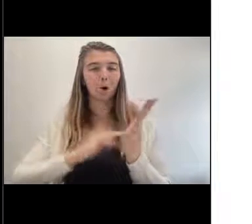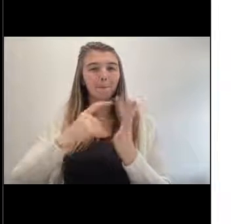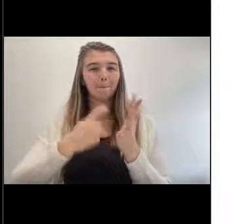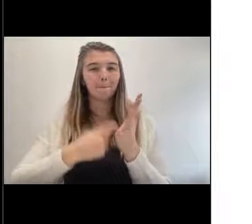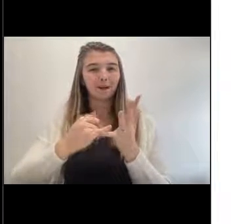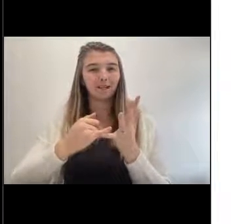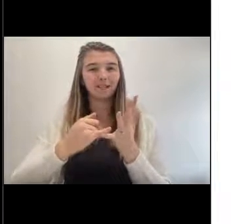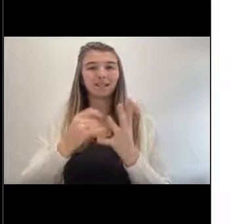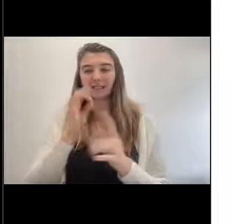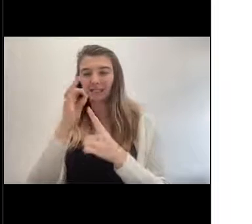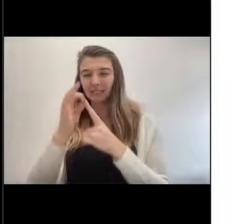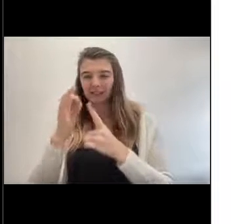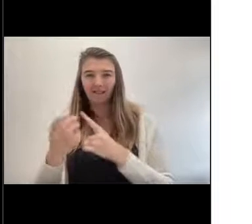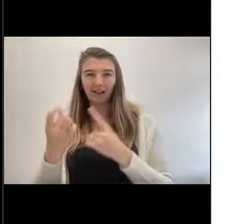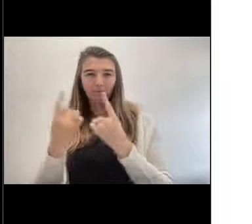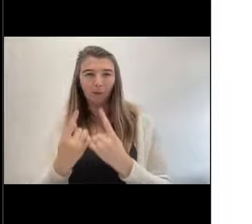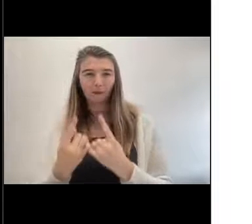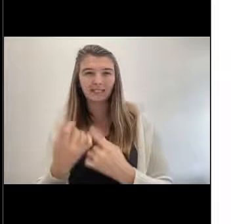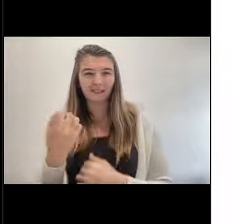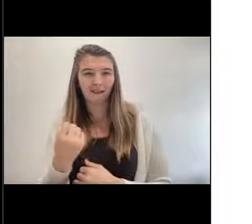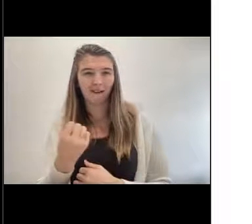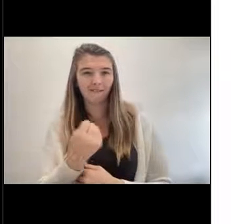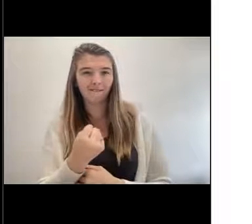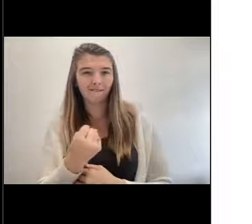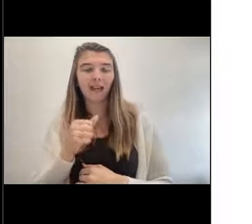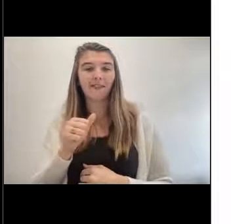them down towards specific